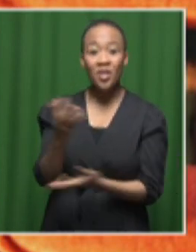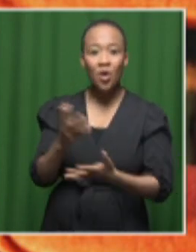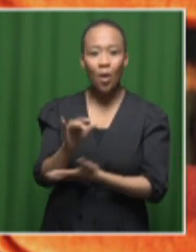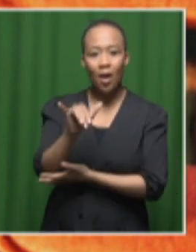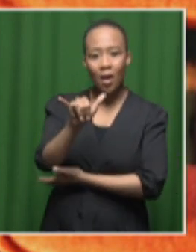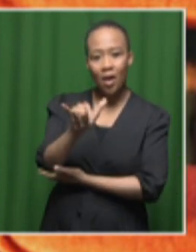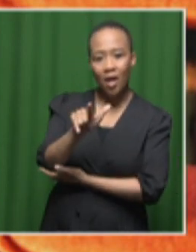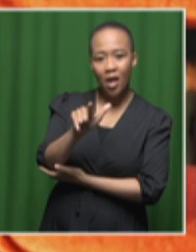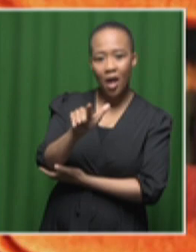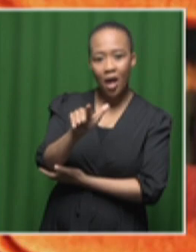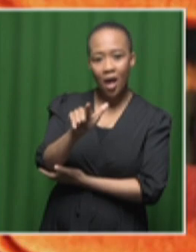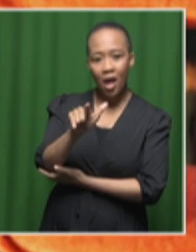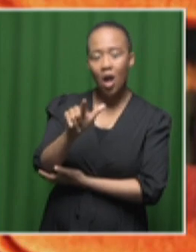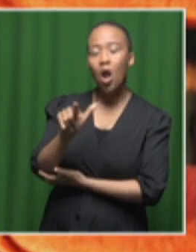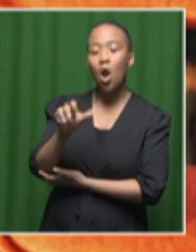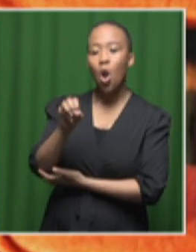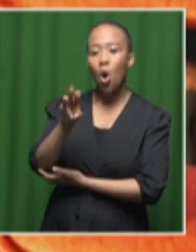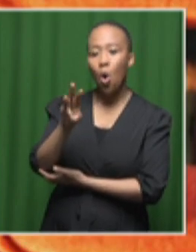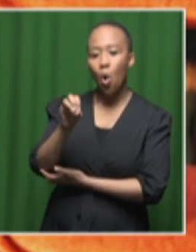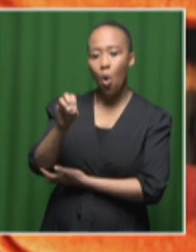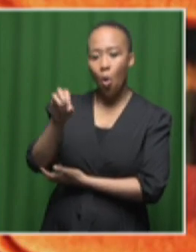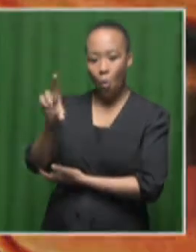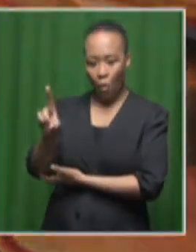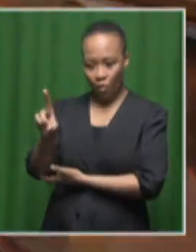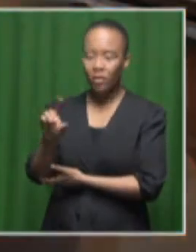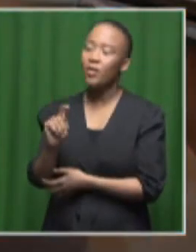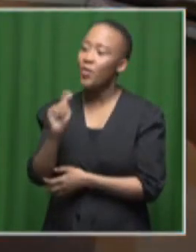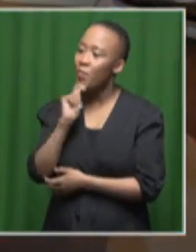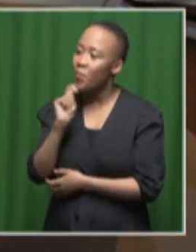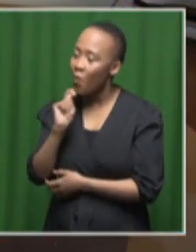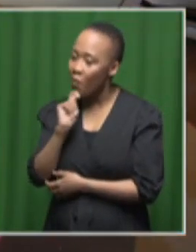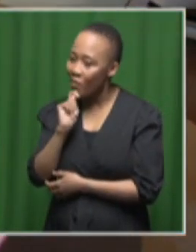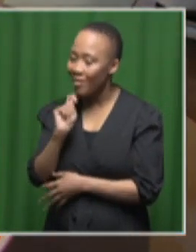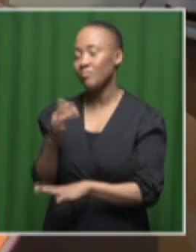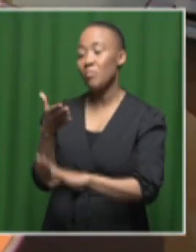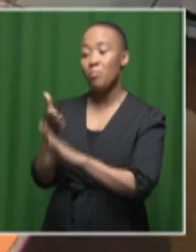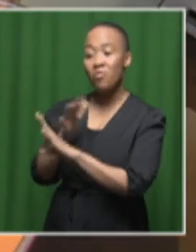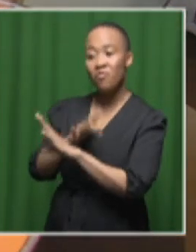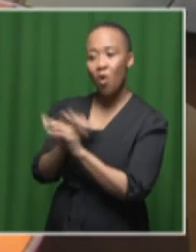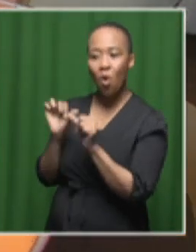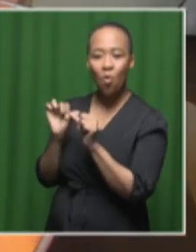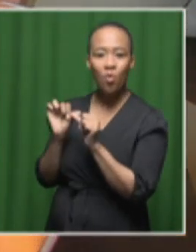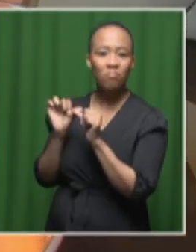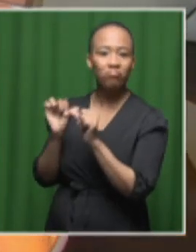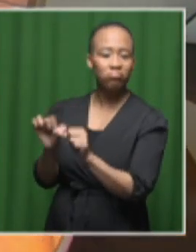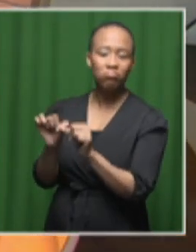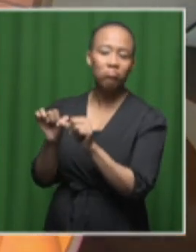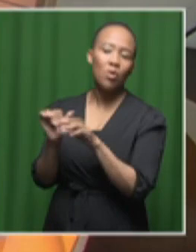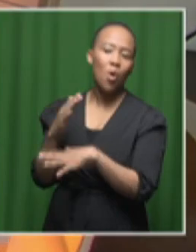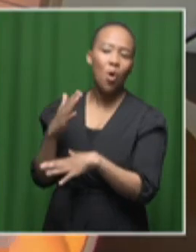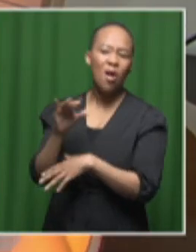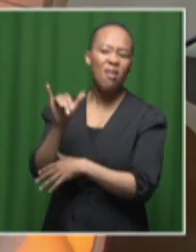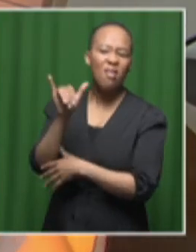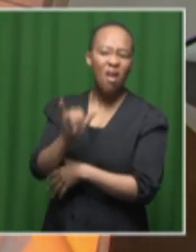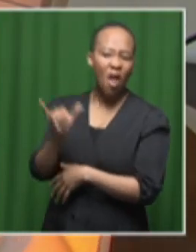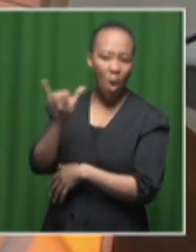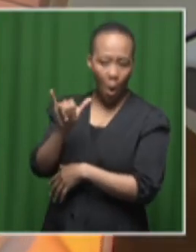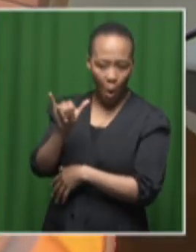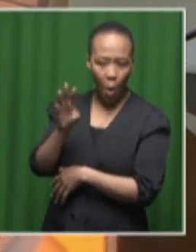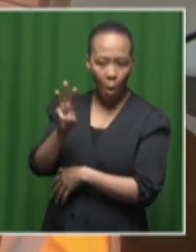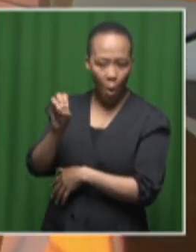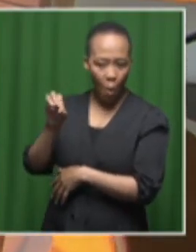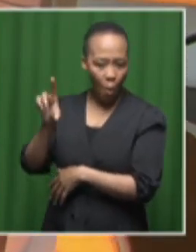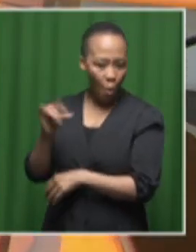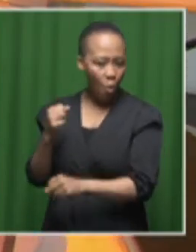welcome to Morning Live. Thank you so much. Before we even go any further, speak to us about the work of Yellowwood. What do you guys do there? Oh, thank you so much, and